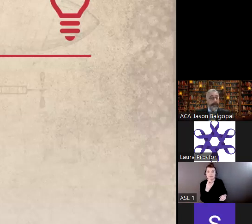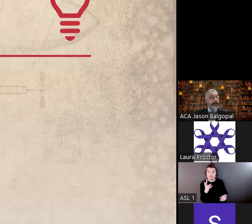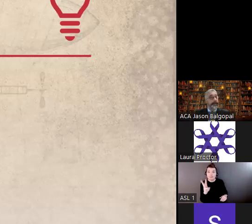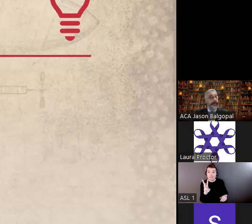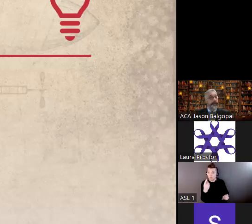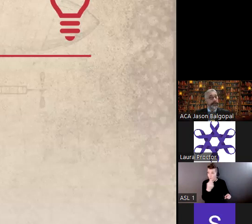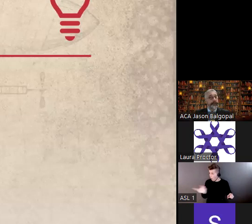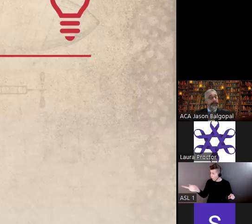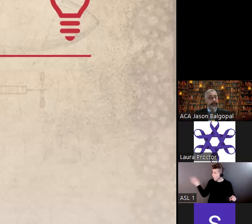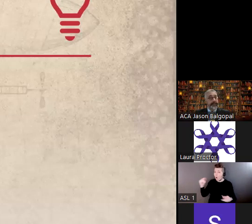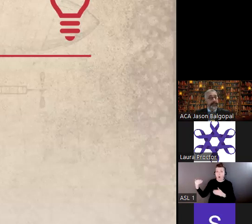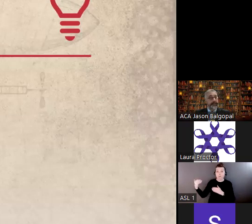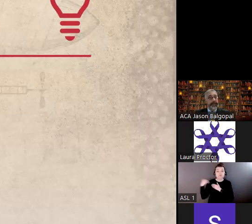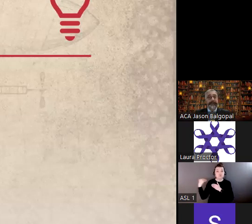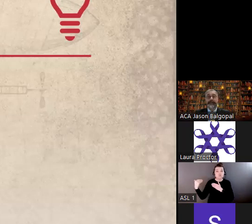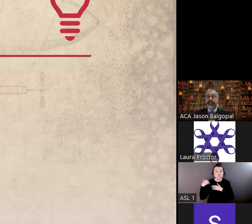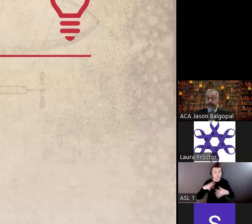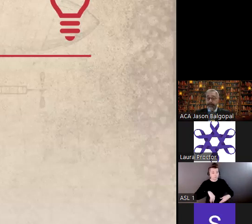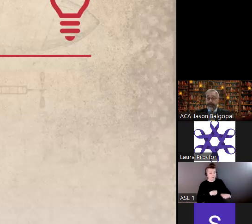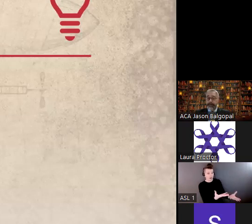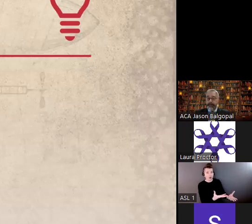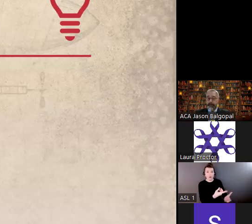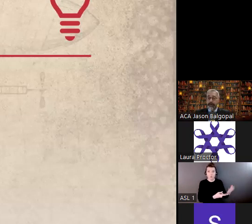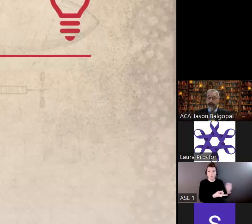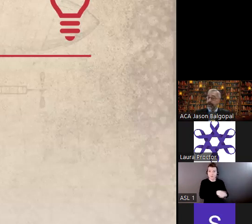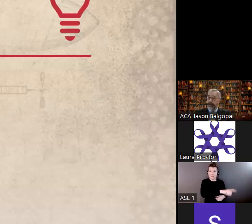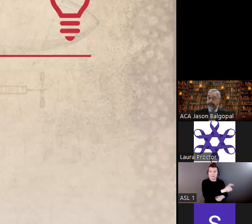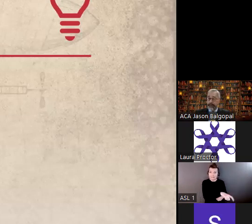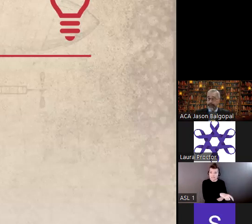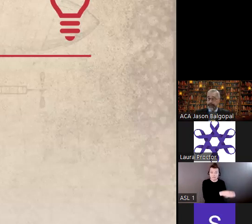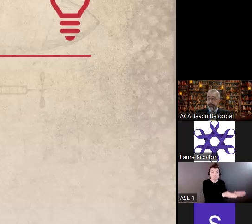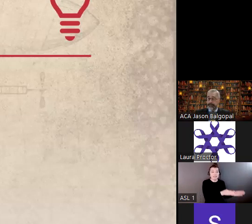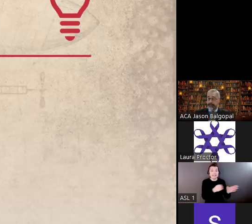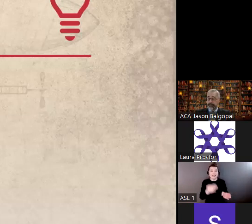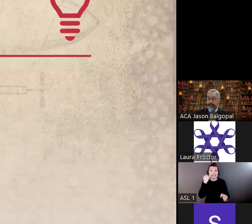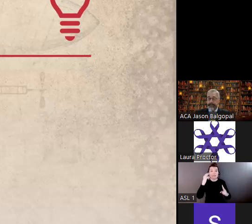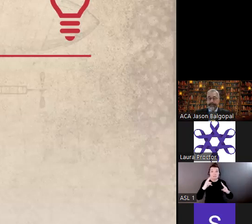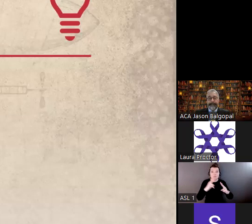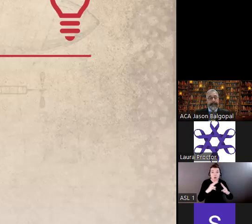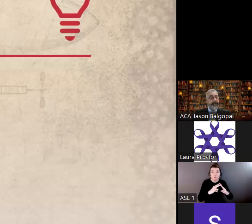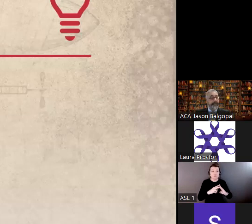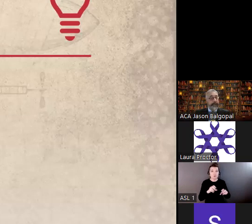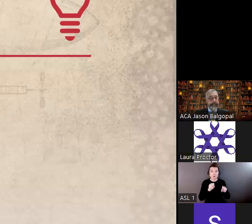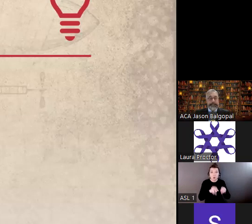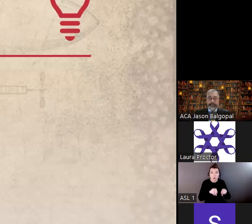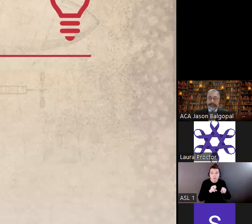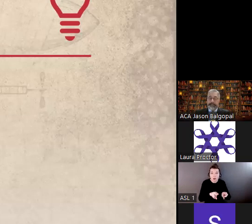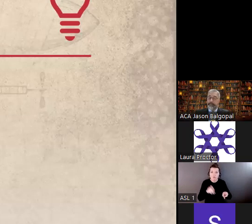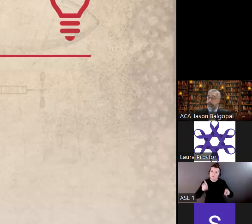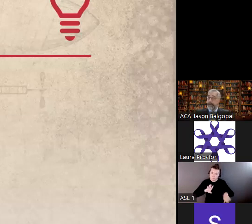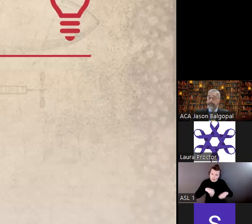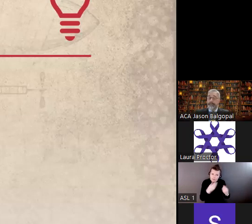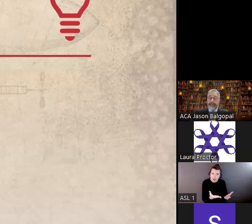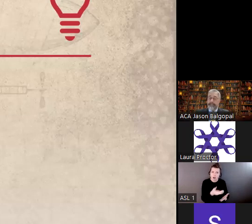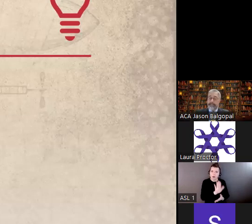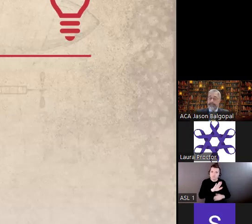Everyone is under a duty to provide the necessaries of life for a spouse or a common law partner. And everyone is